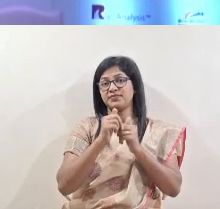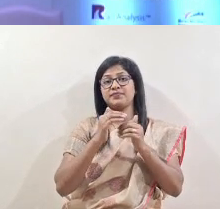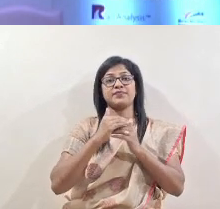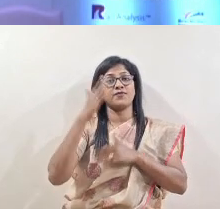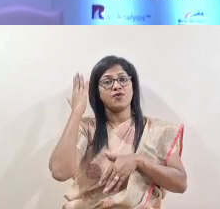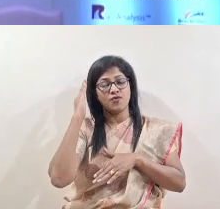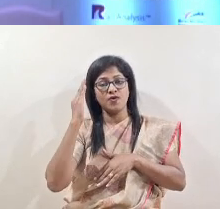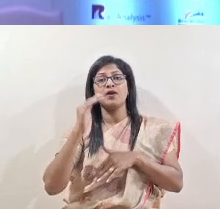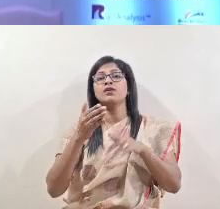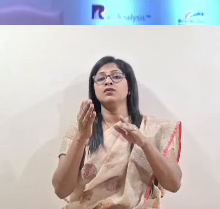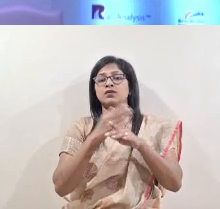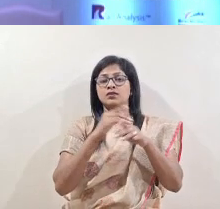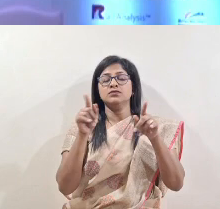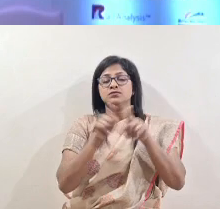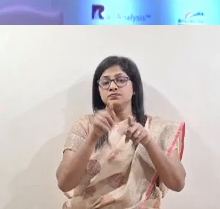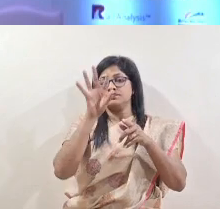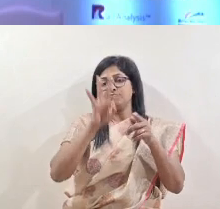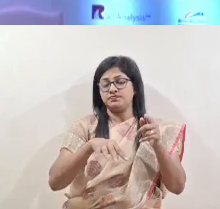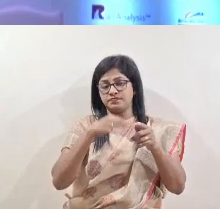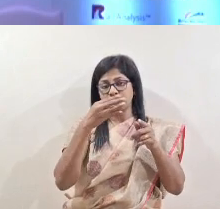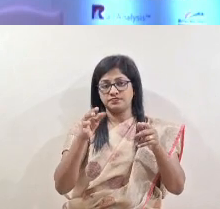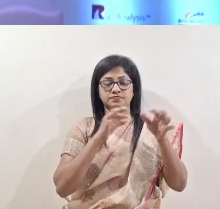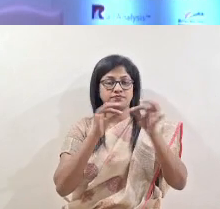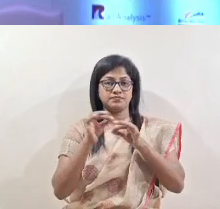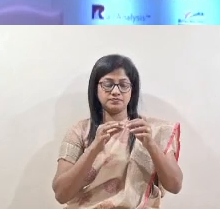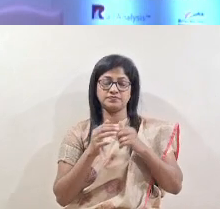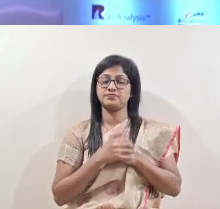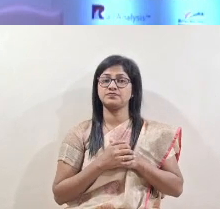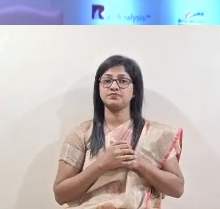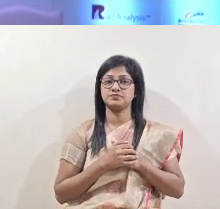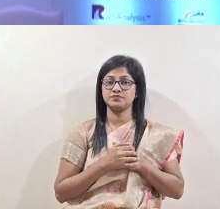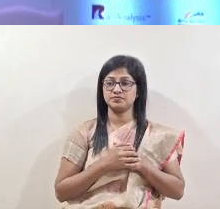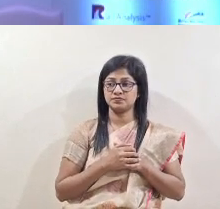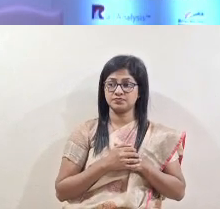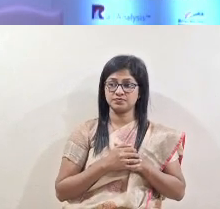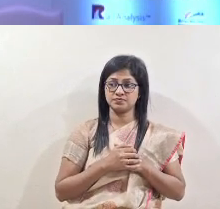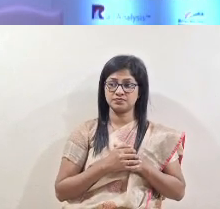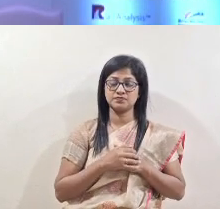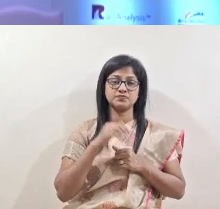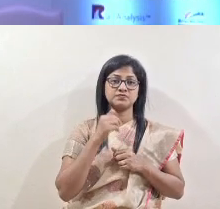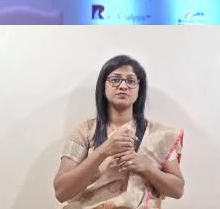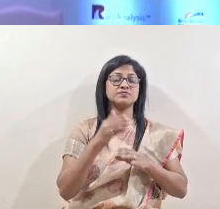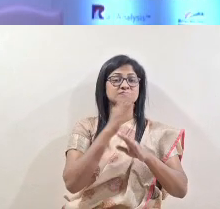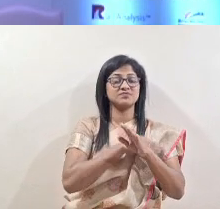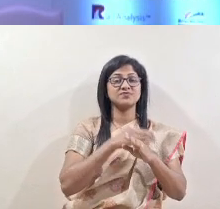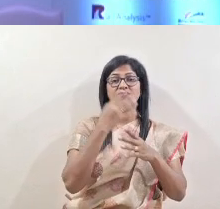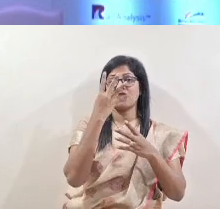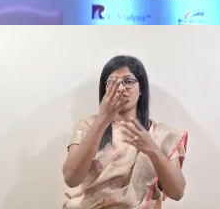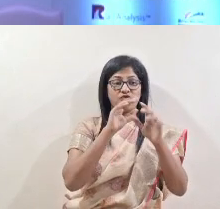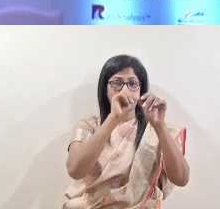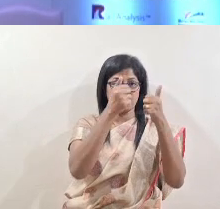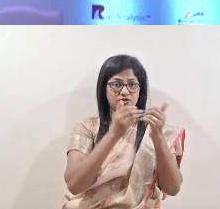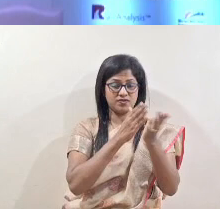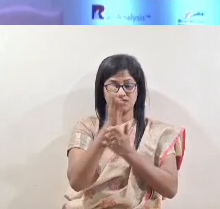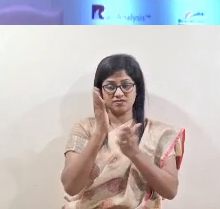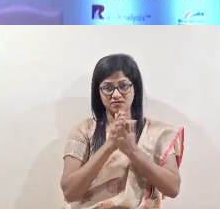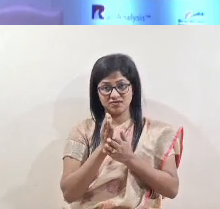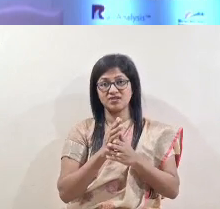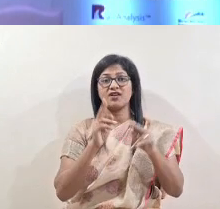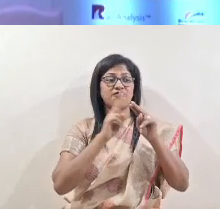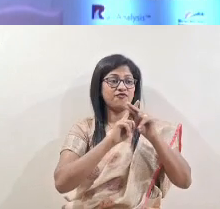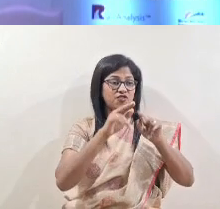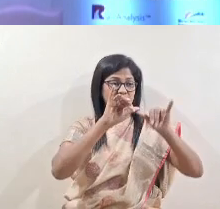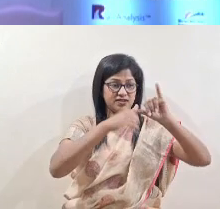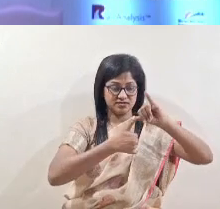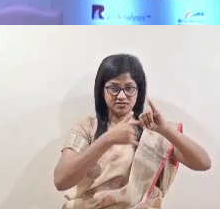increasing. So let me go through this table. So what we did is we have run sort of four type of models. We first run the fully